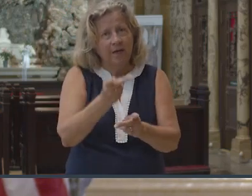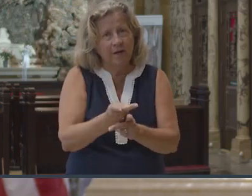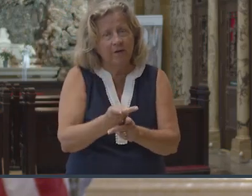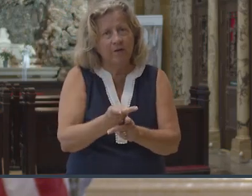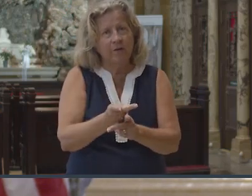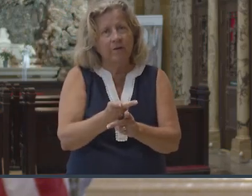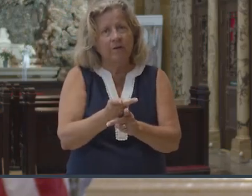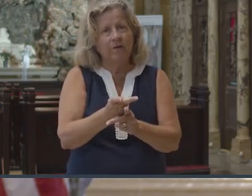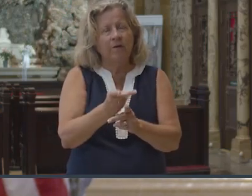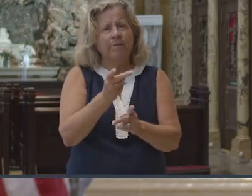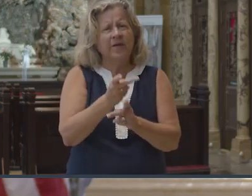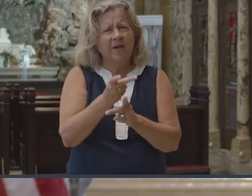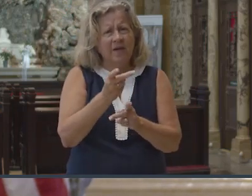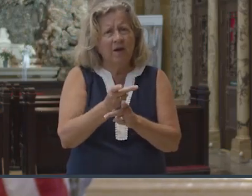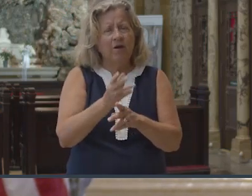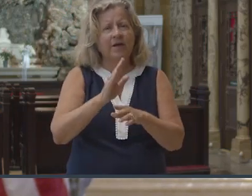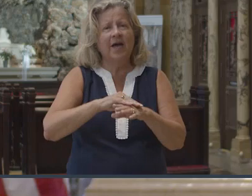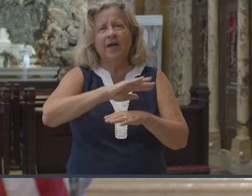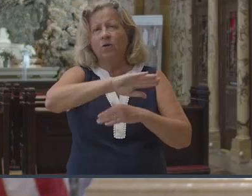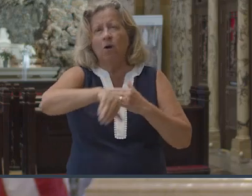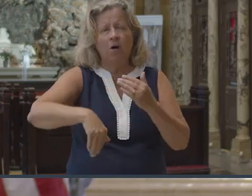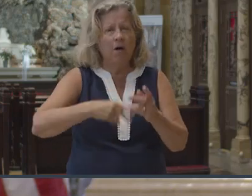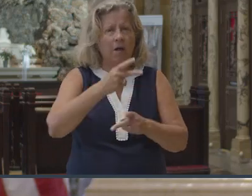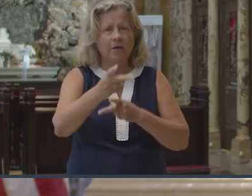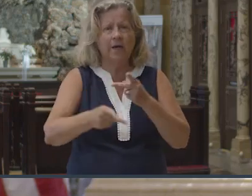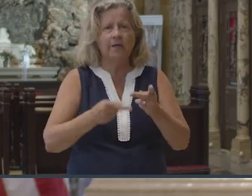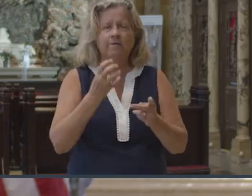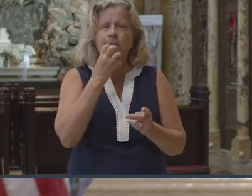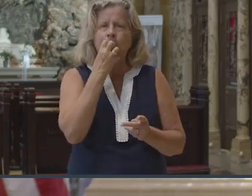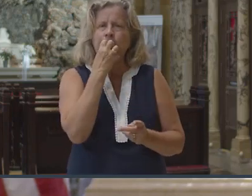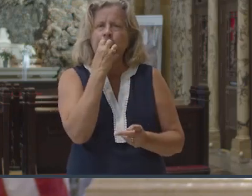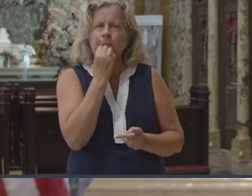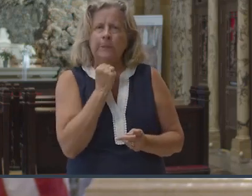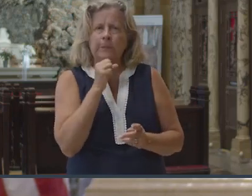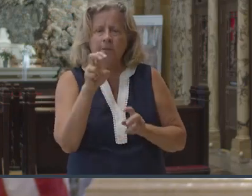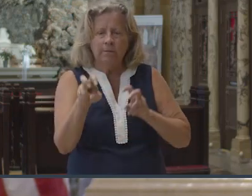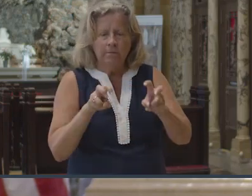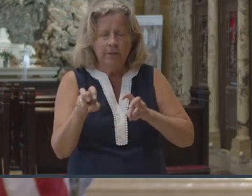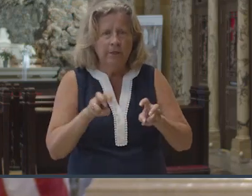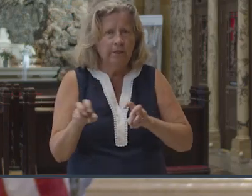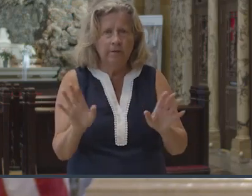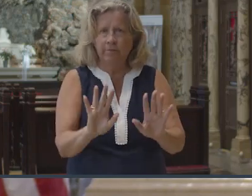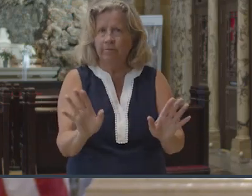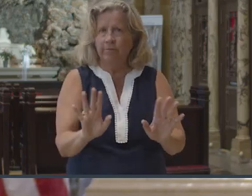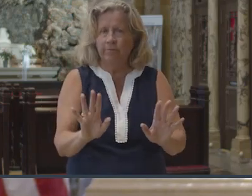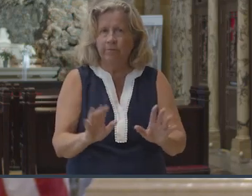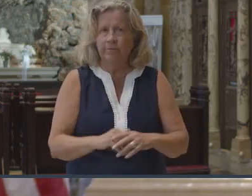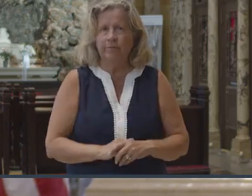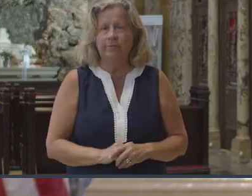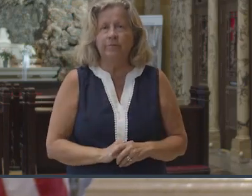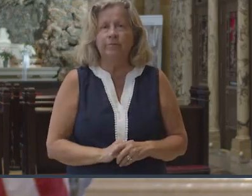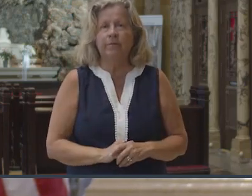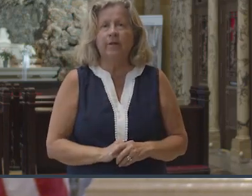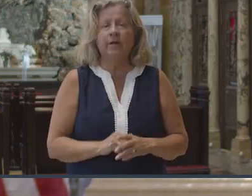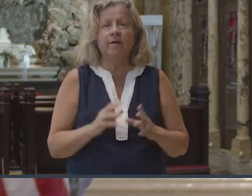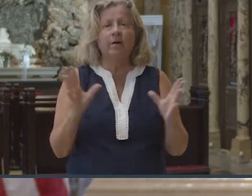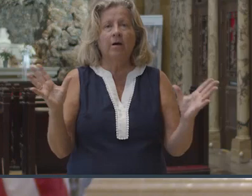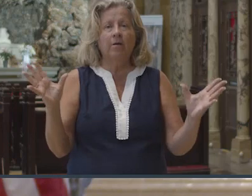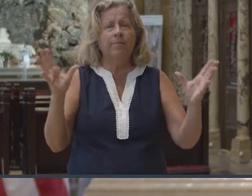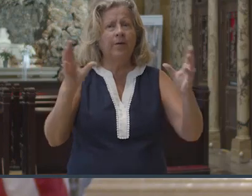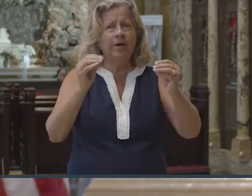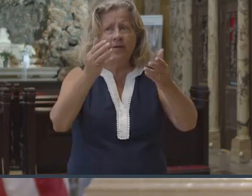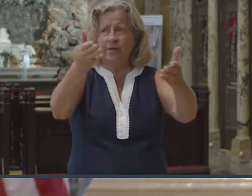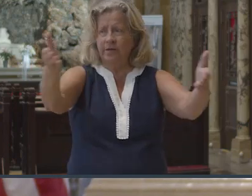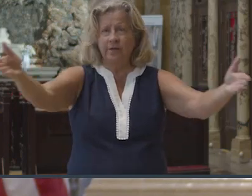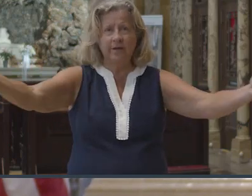guard against all kinds of greed, for one's life does not consist in the abundance of